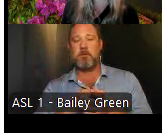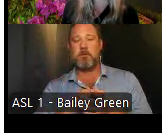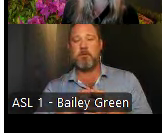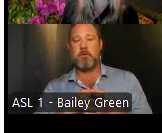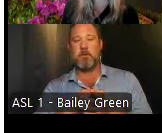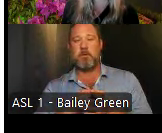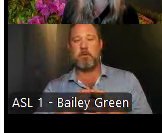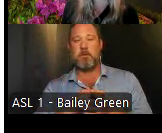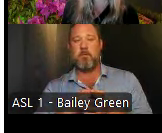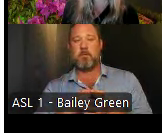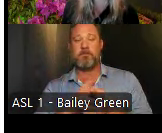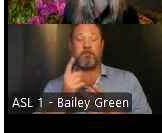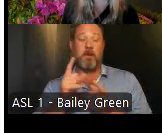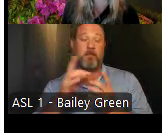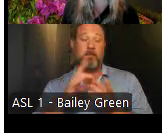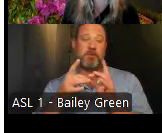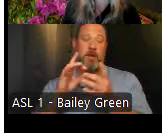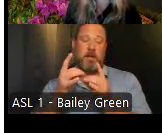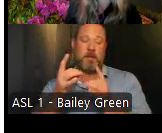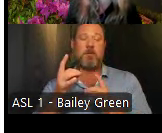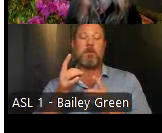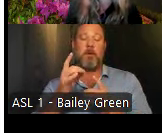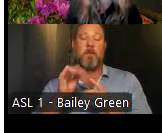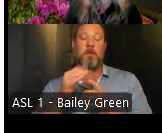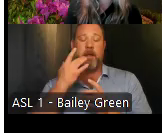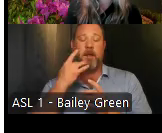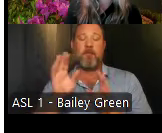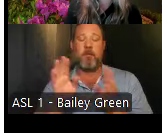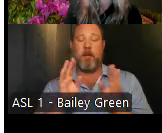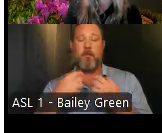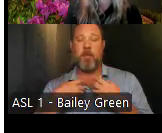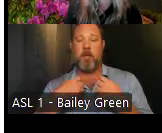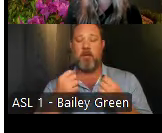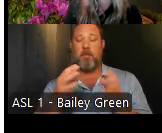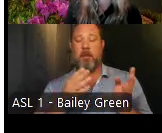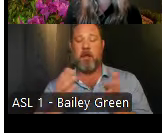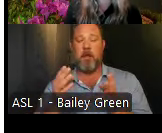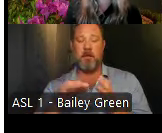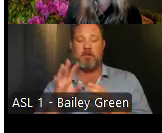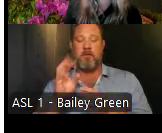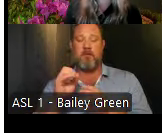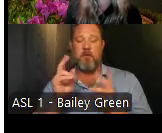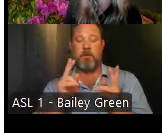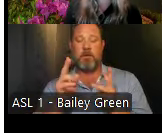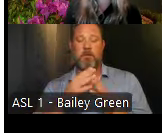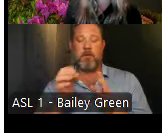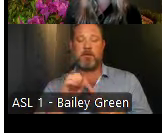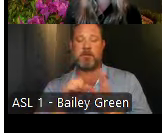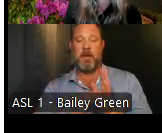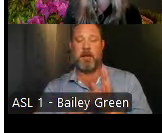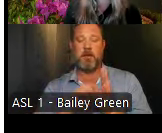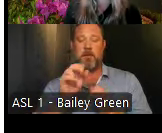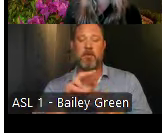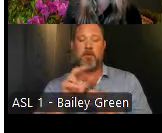And if it was to go up the chain, it would go up to the California Behavioral Planning Council, which is 40 people across the state,